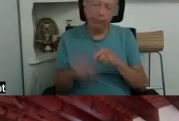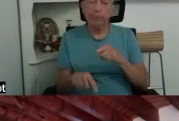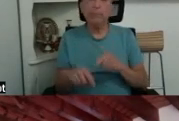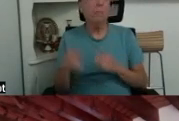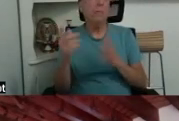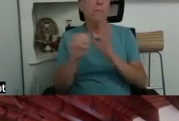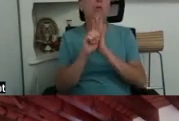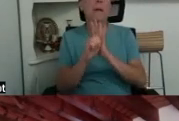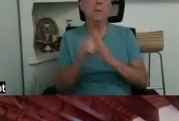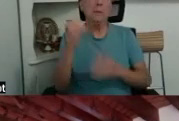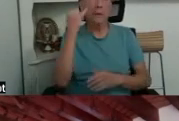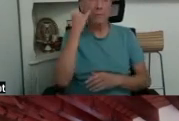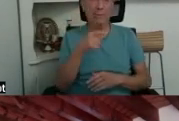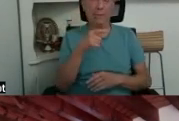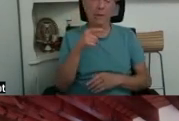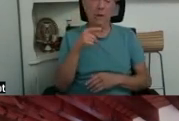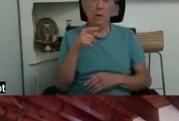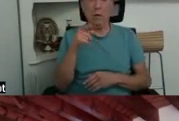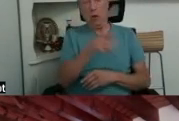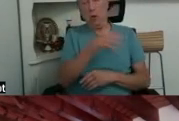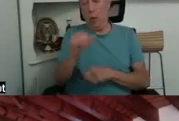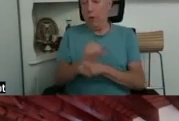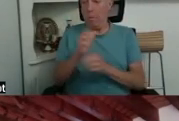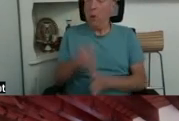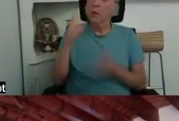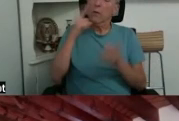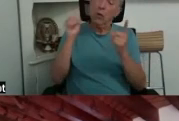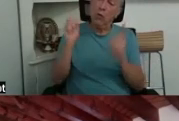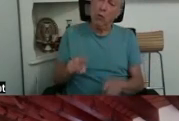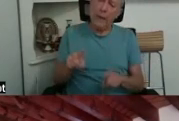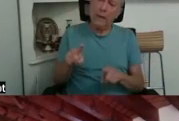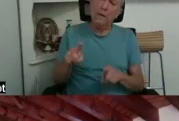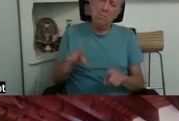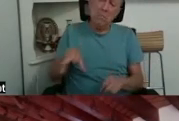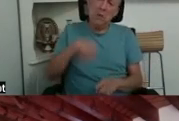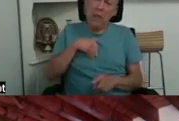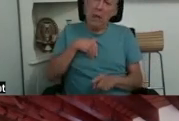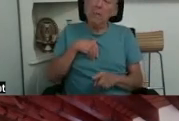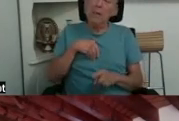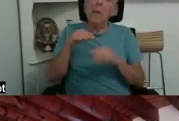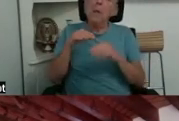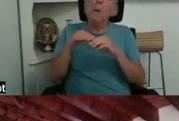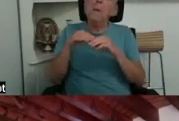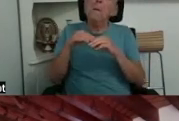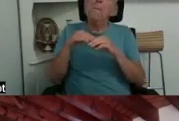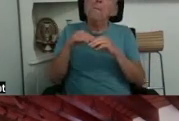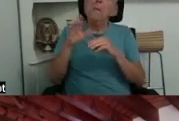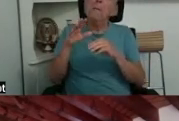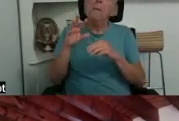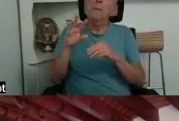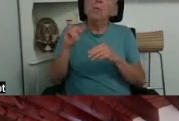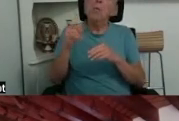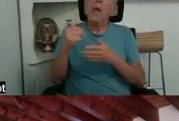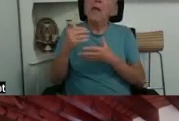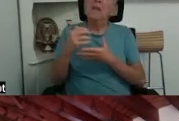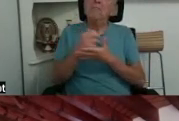you and your employees agree to pay themselves less than minimum wage, it's still illegal, even if everyone